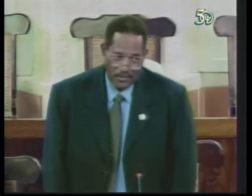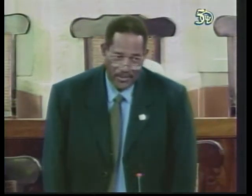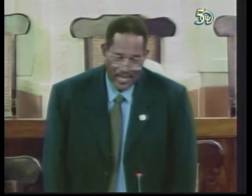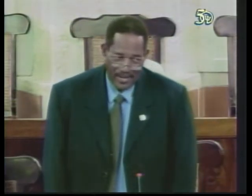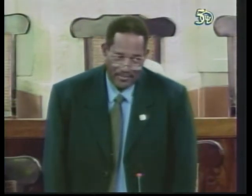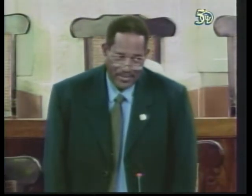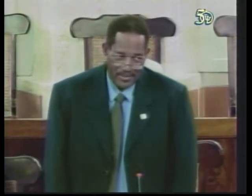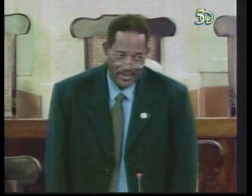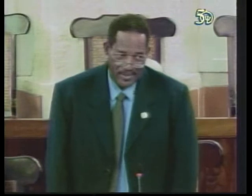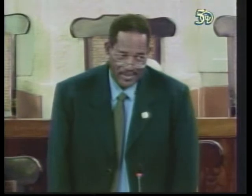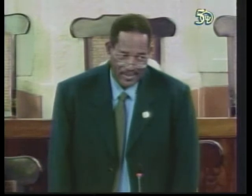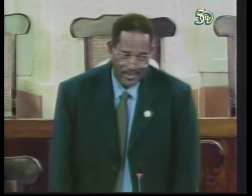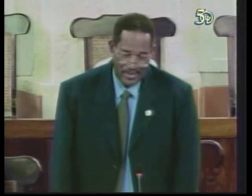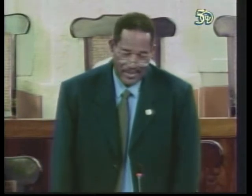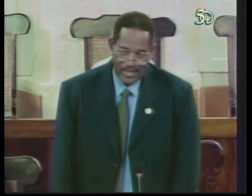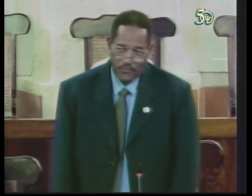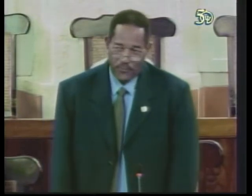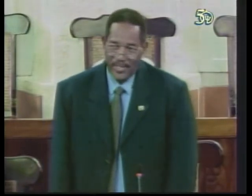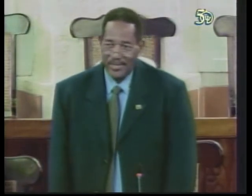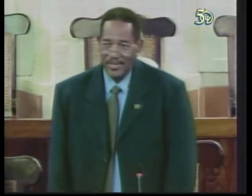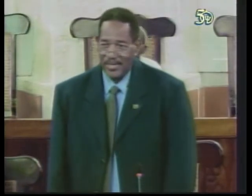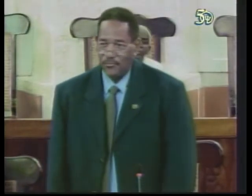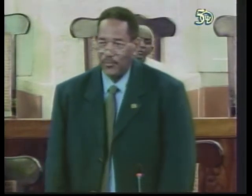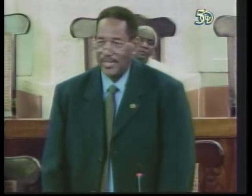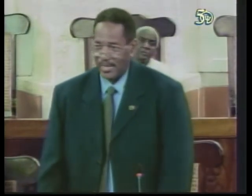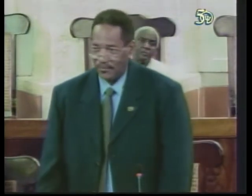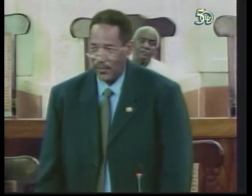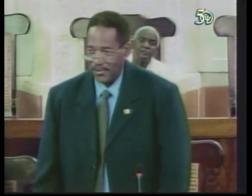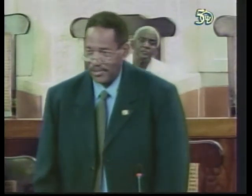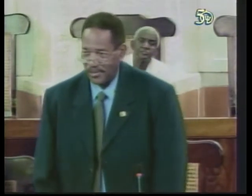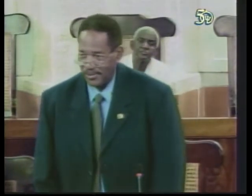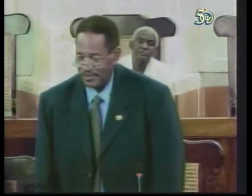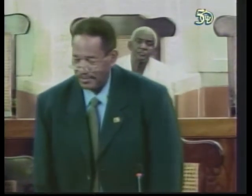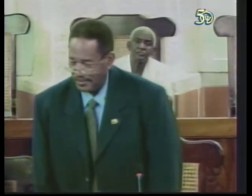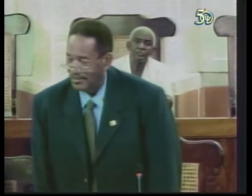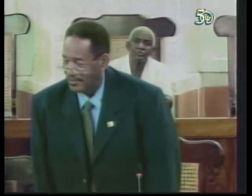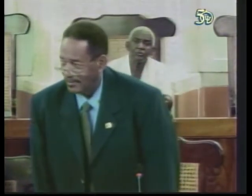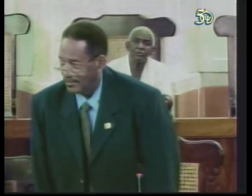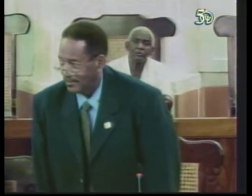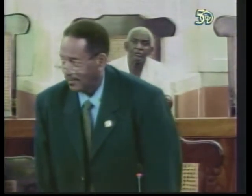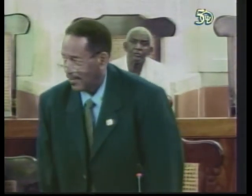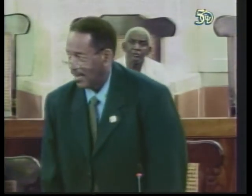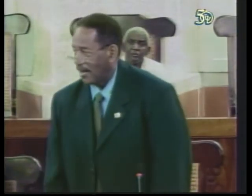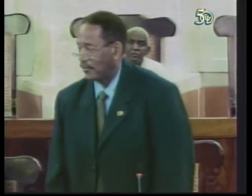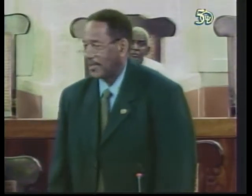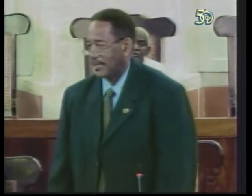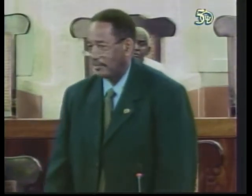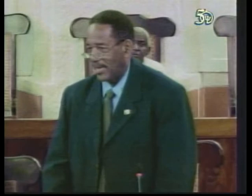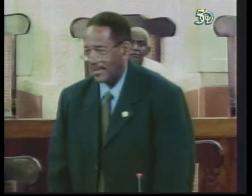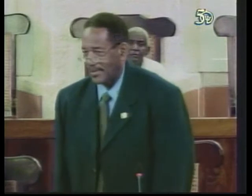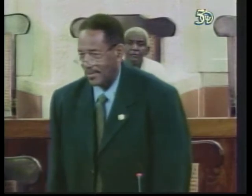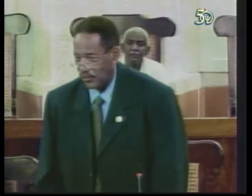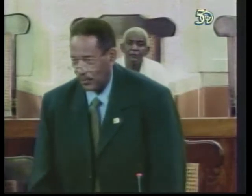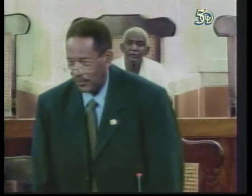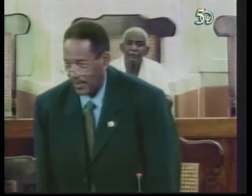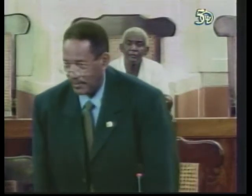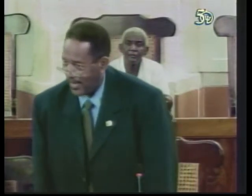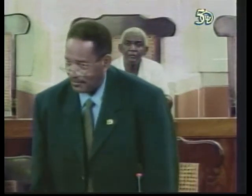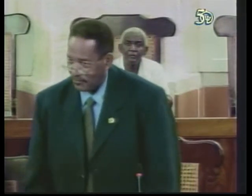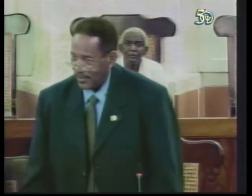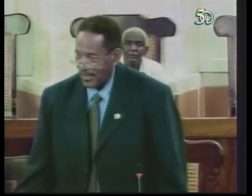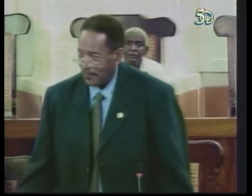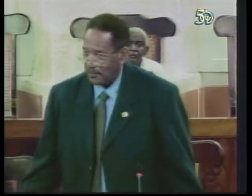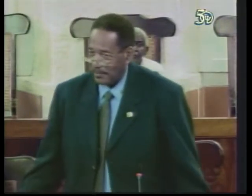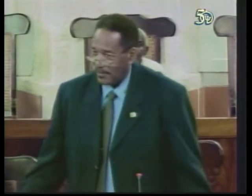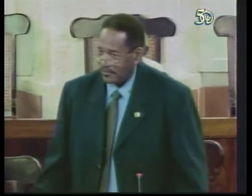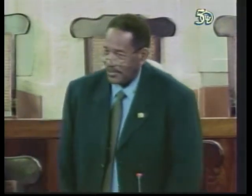You only have to, if we gave away our sugar and created molasses and sold the rum, I have a